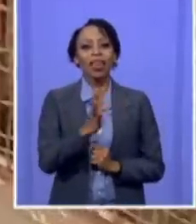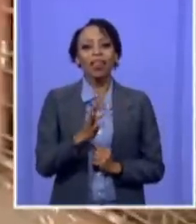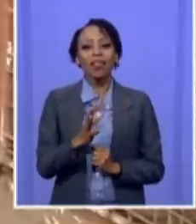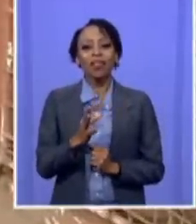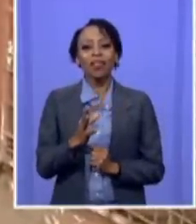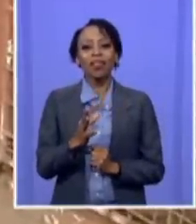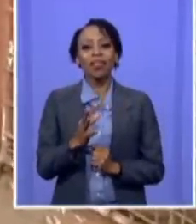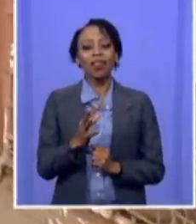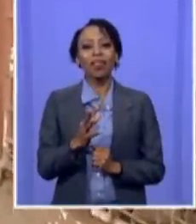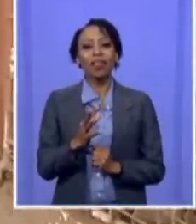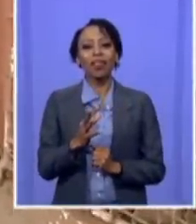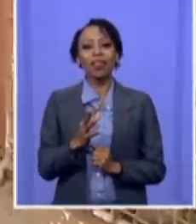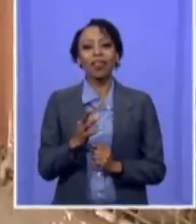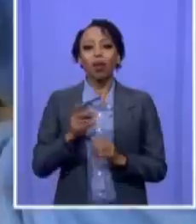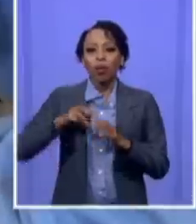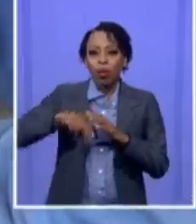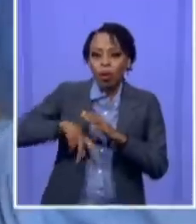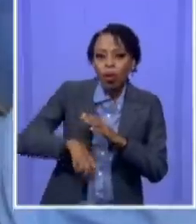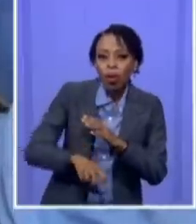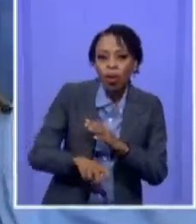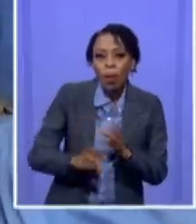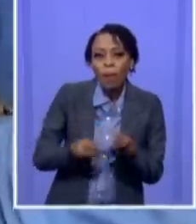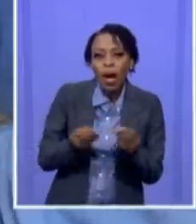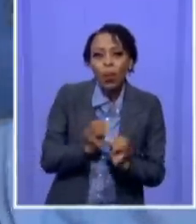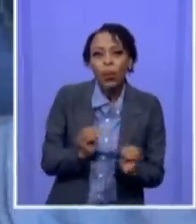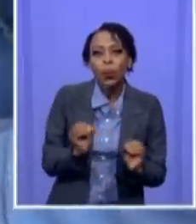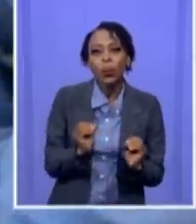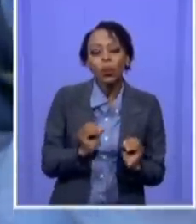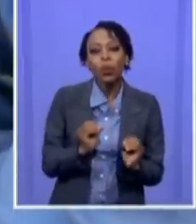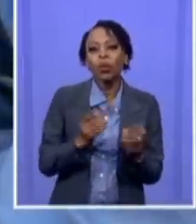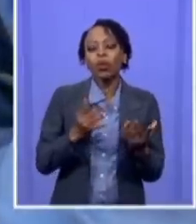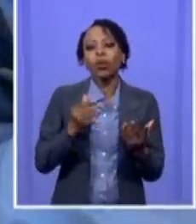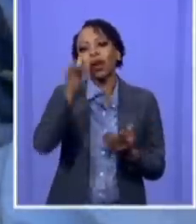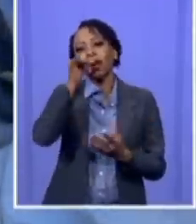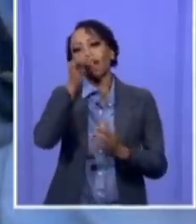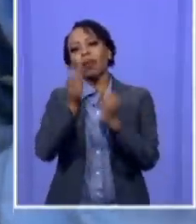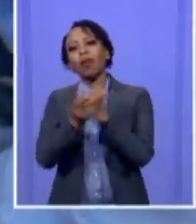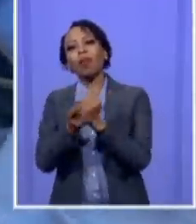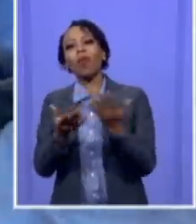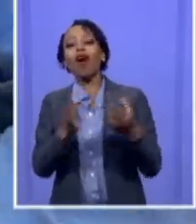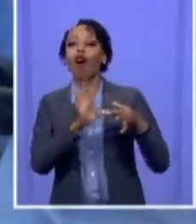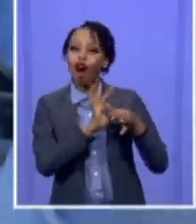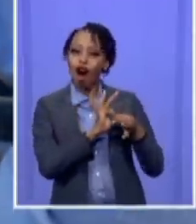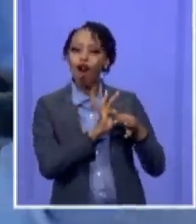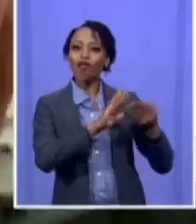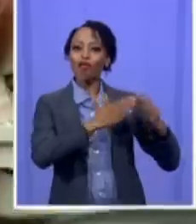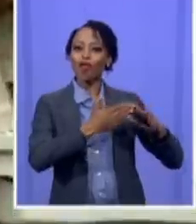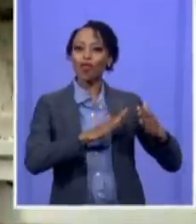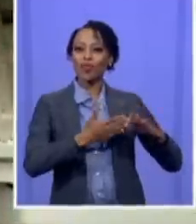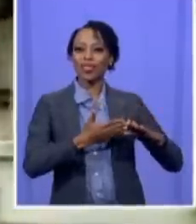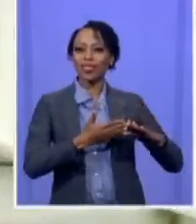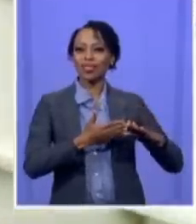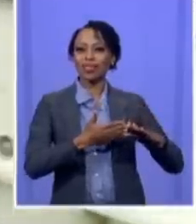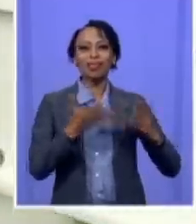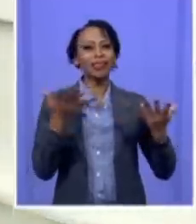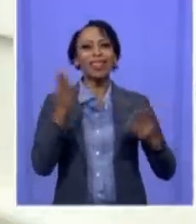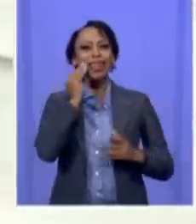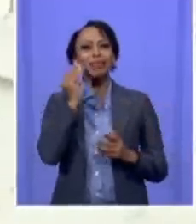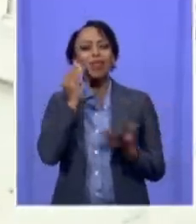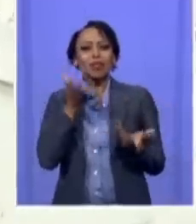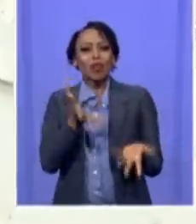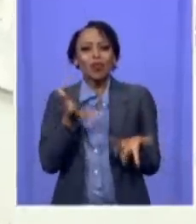score underground, where are you going to commit crimes? So in the homes of people. This is the community's lived experience. This is the community's